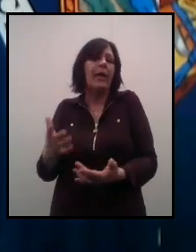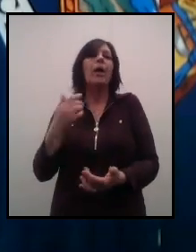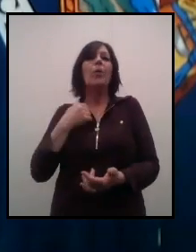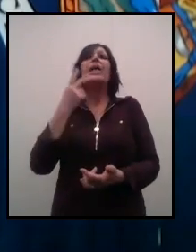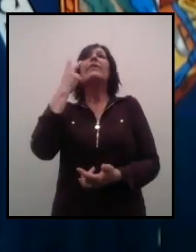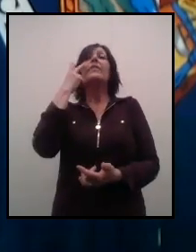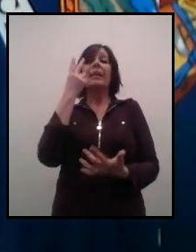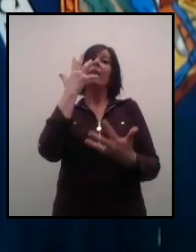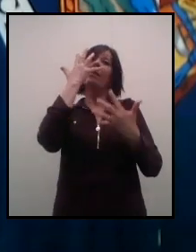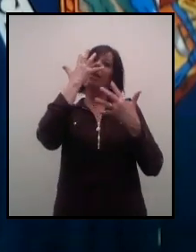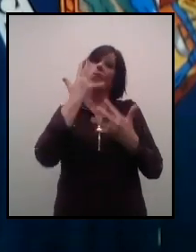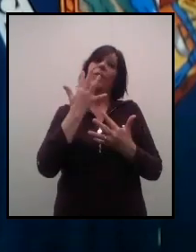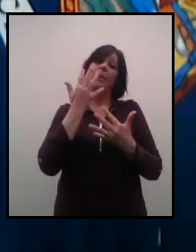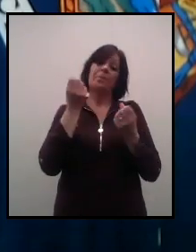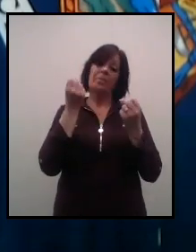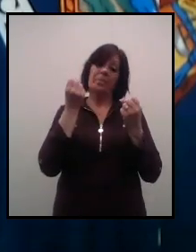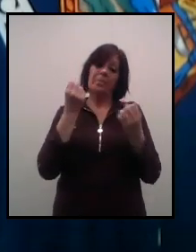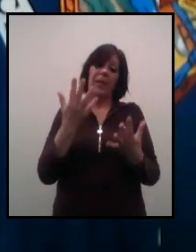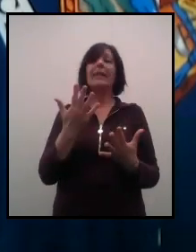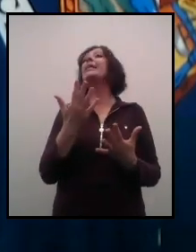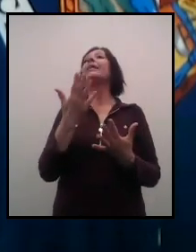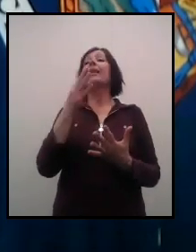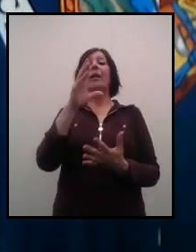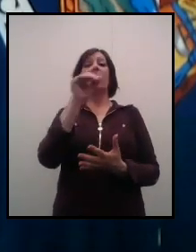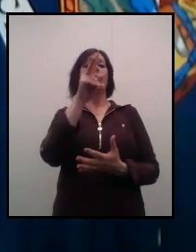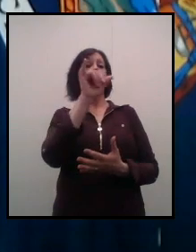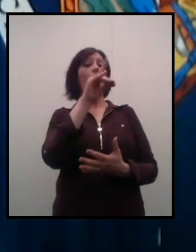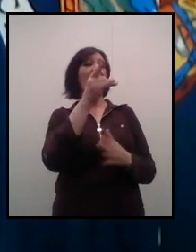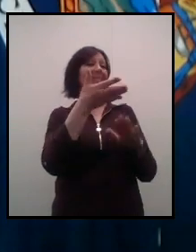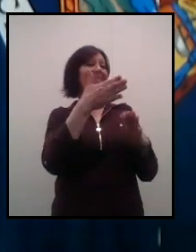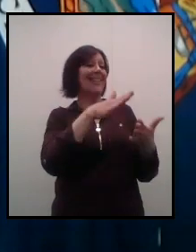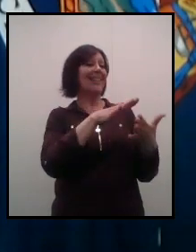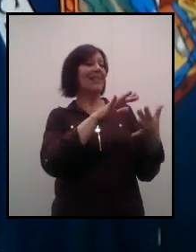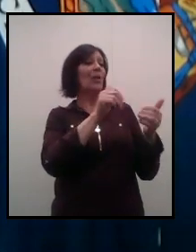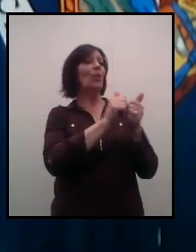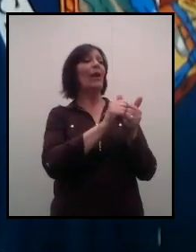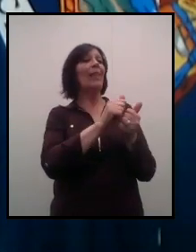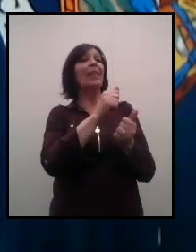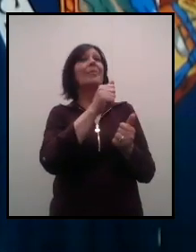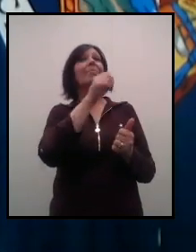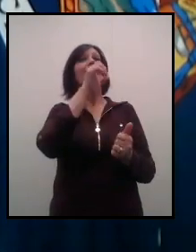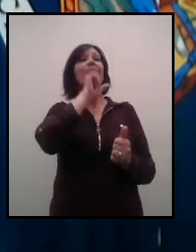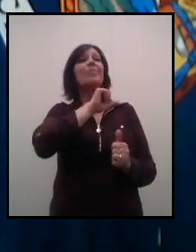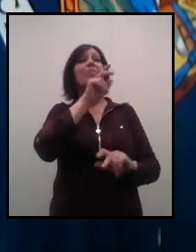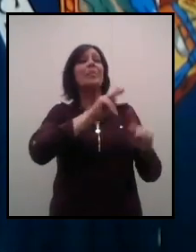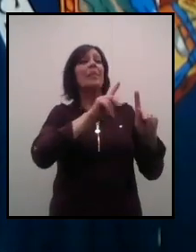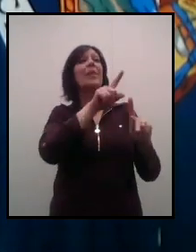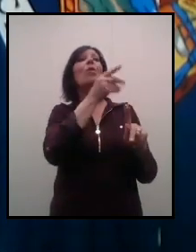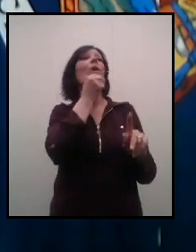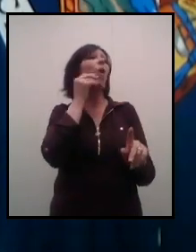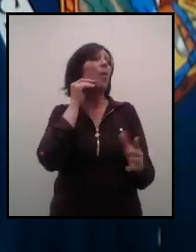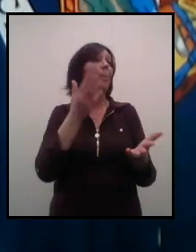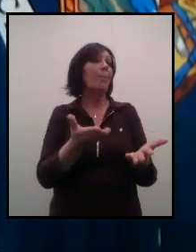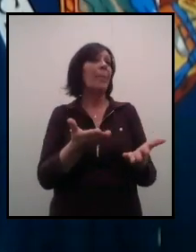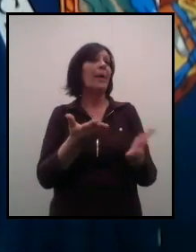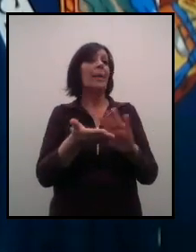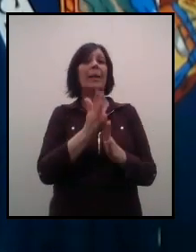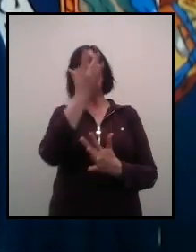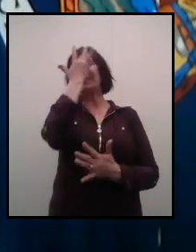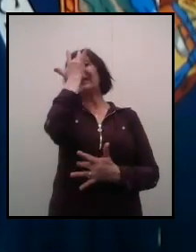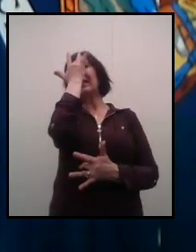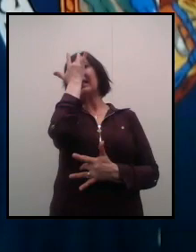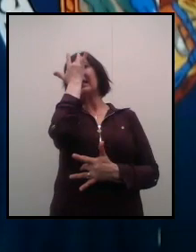of, unfortunately, COVID related deaths among our seniors, where those individuals were home. They became ill